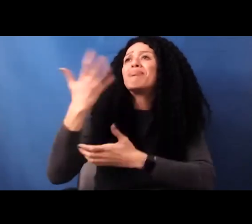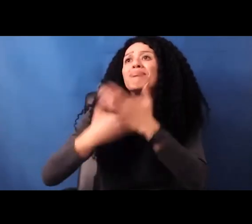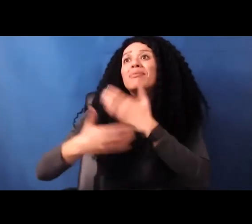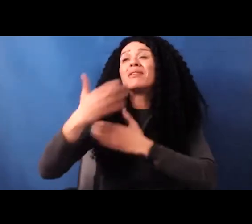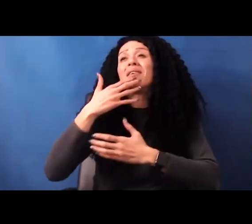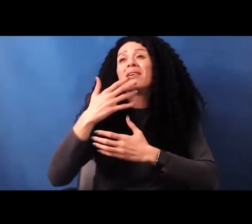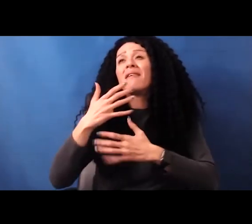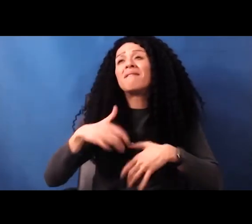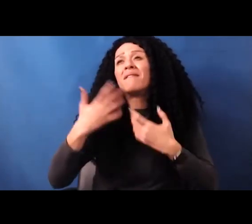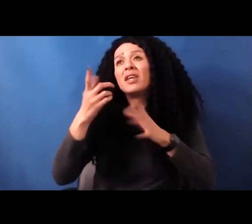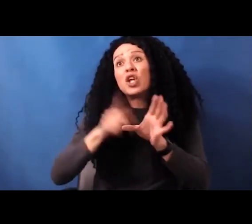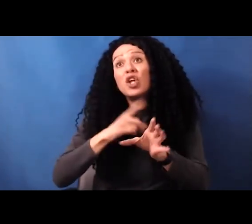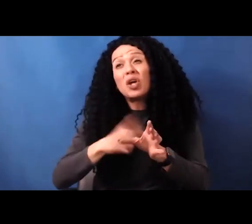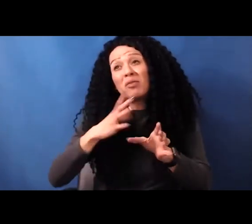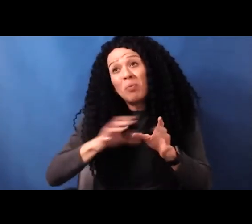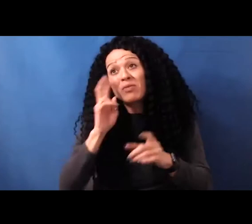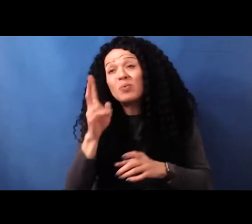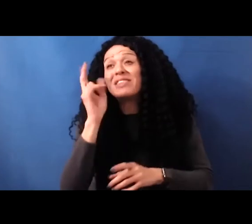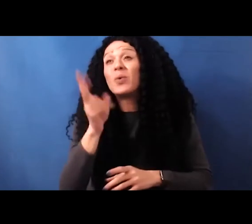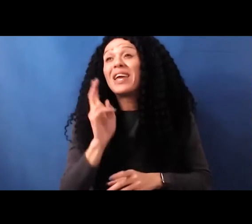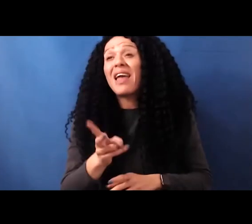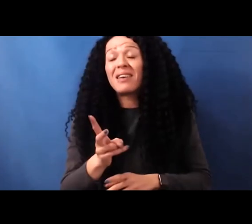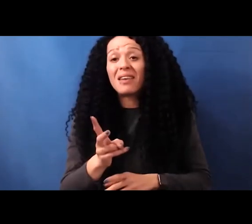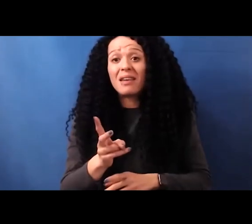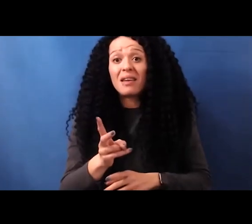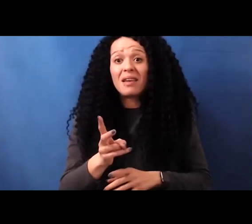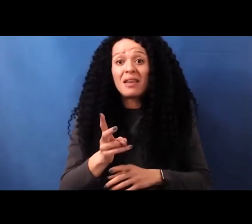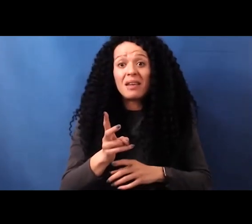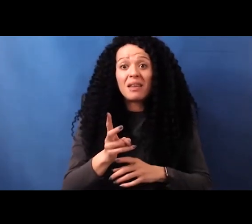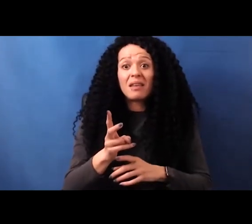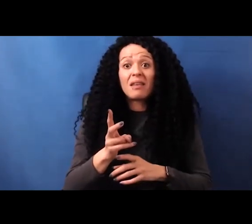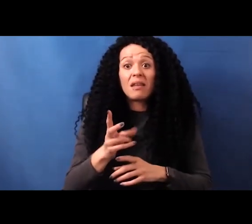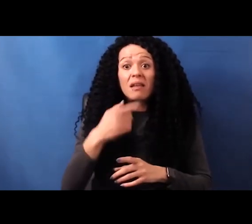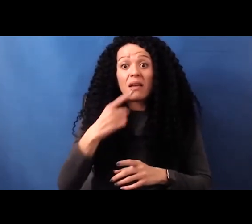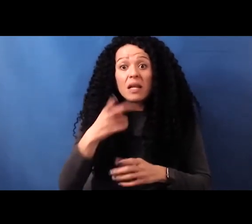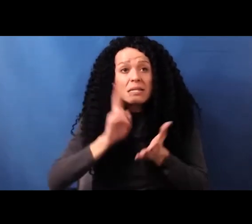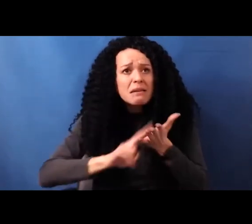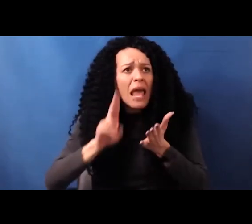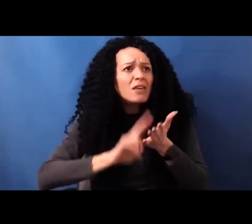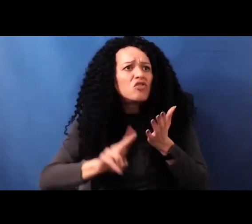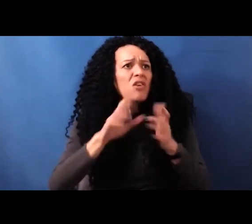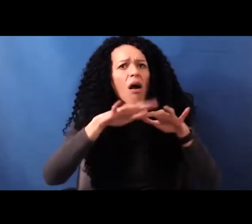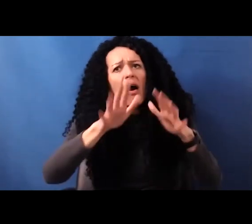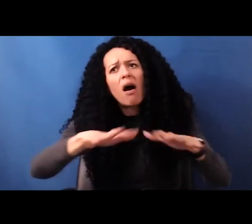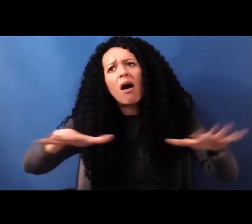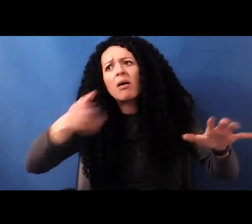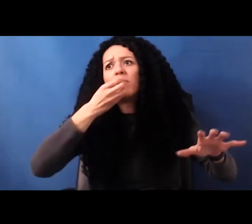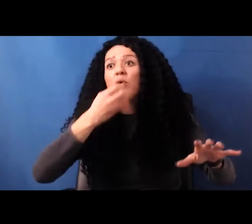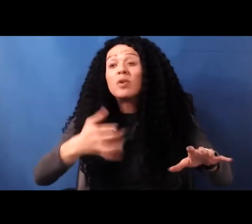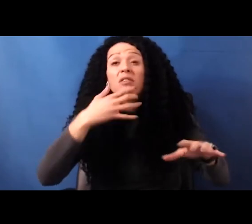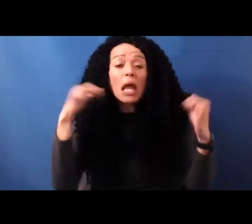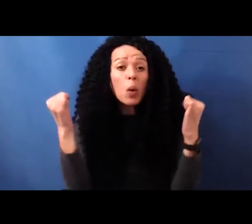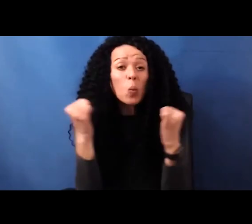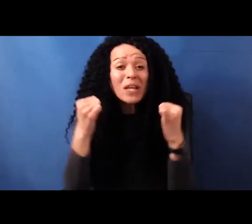must elapse till I see you again. Nature of verdure and flowers